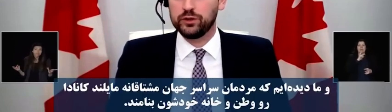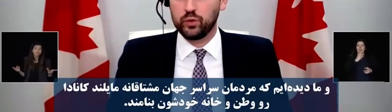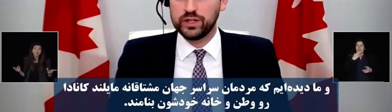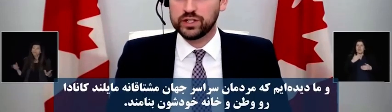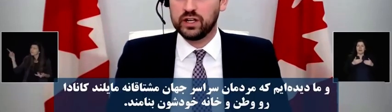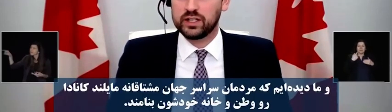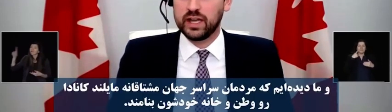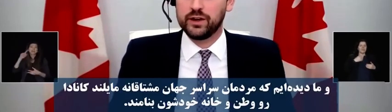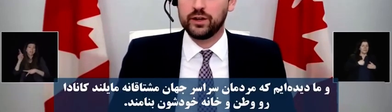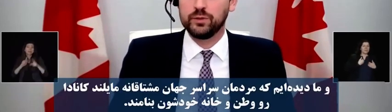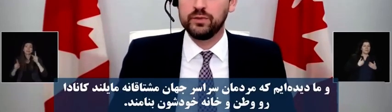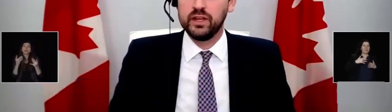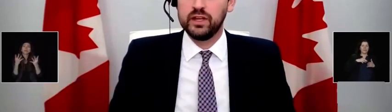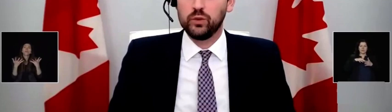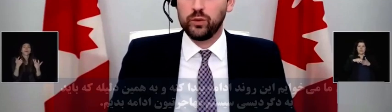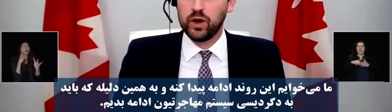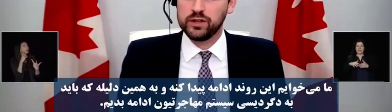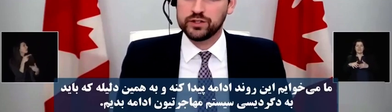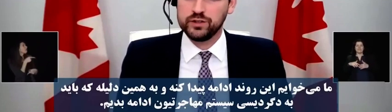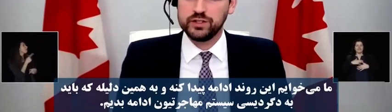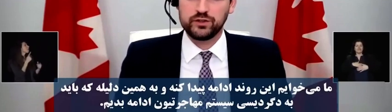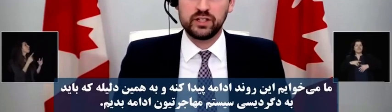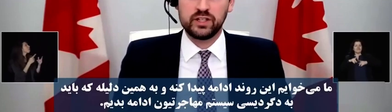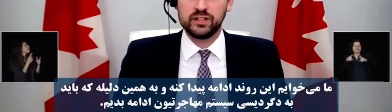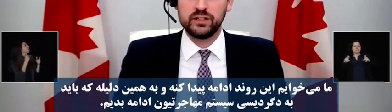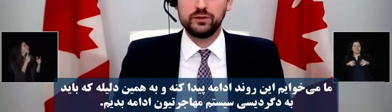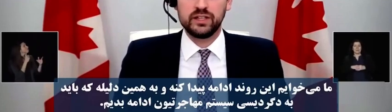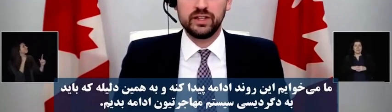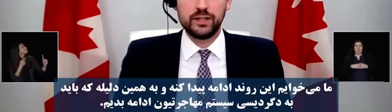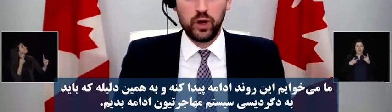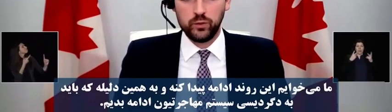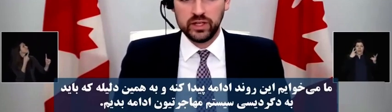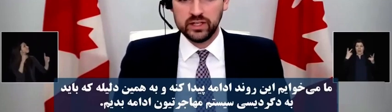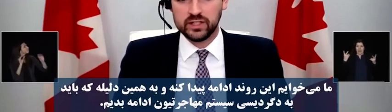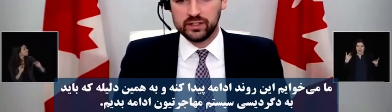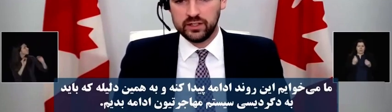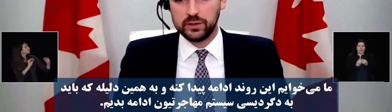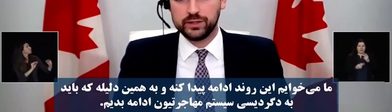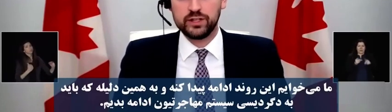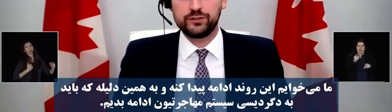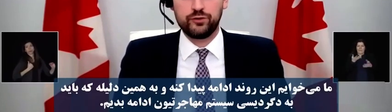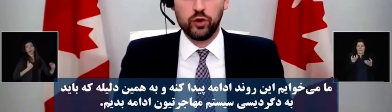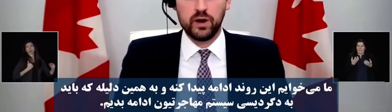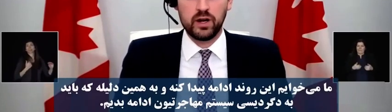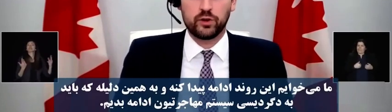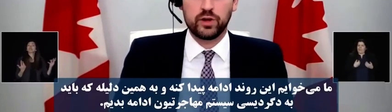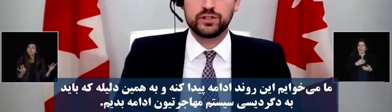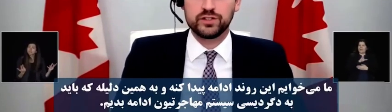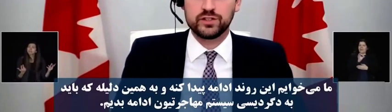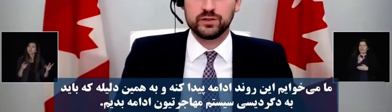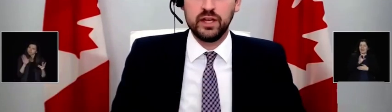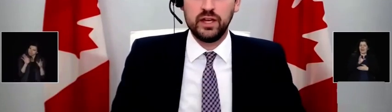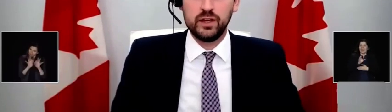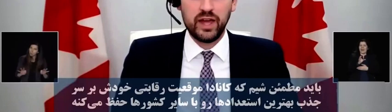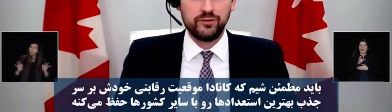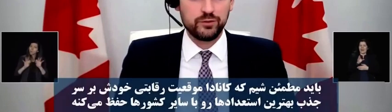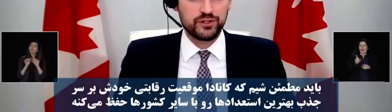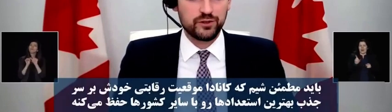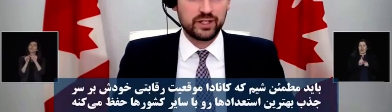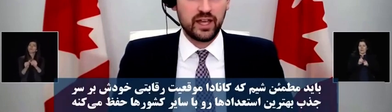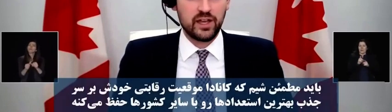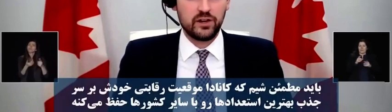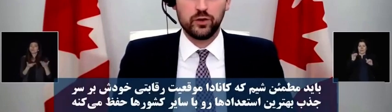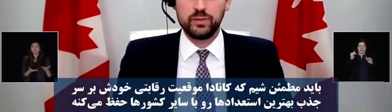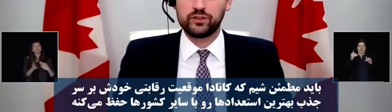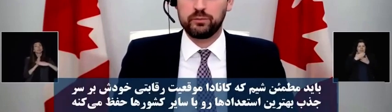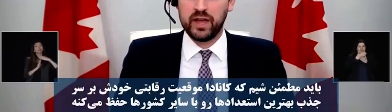the world who wish to call Canada home. We want to ensure this trend continues, and that's why we need to continue to transform our immigration system. We have to